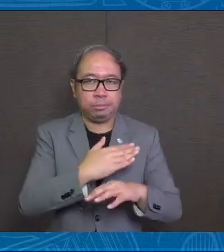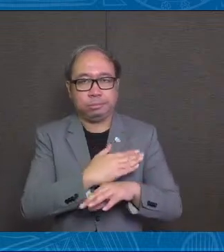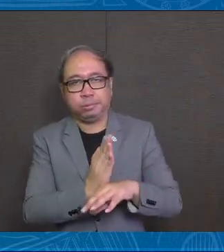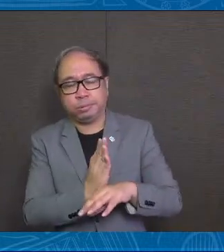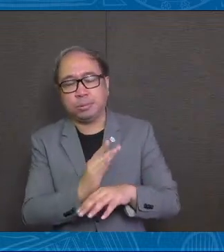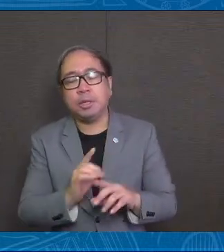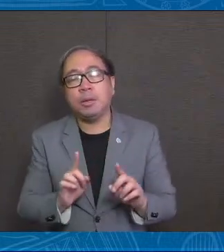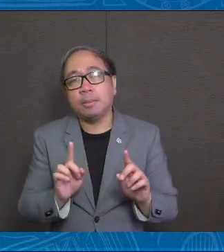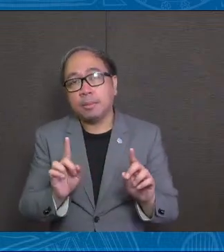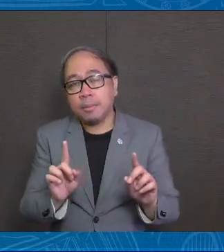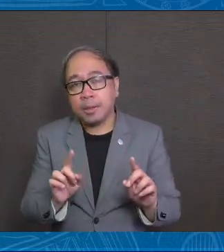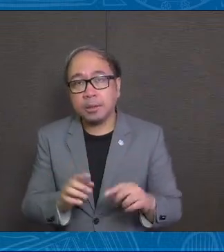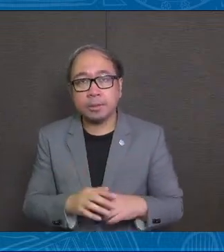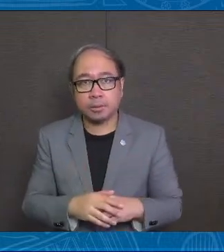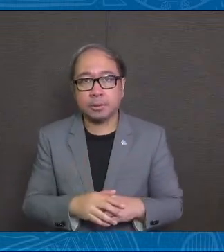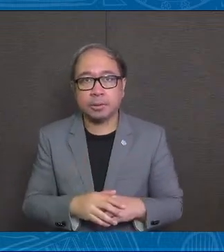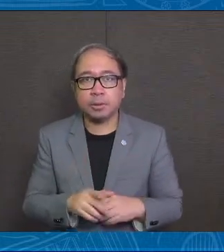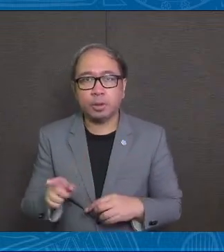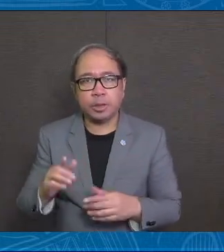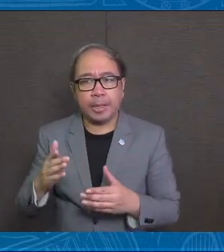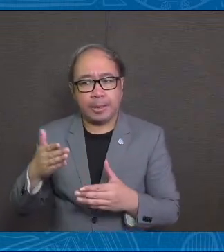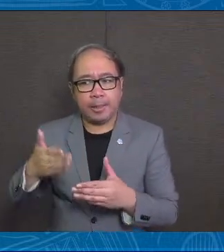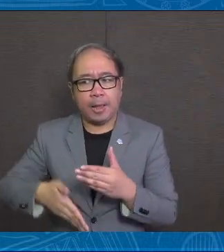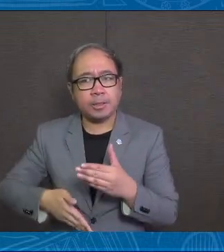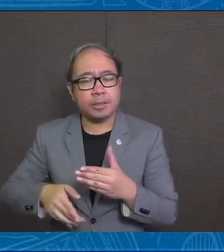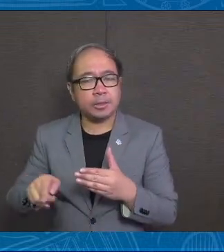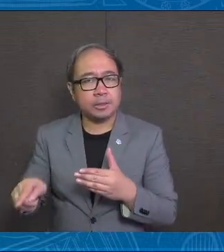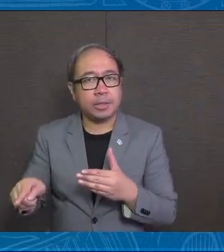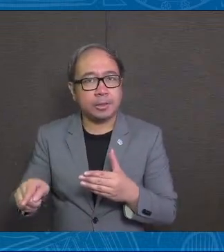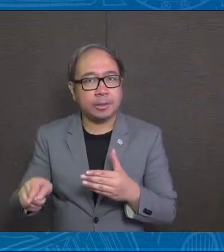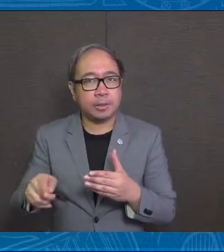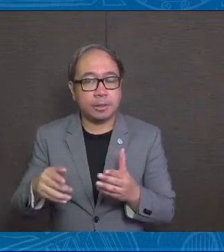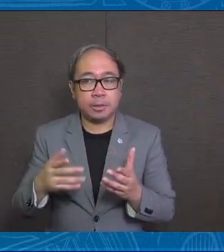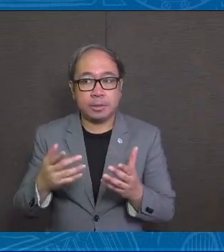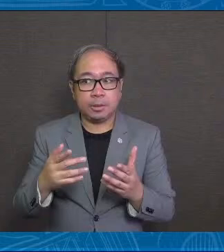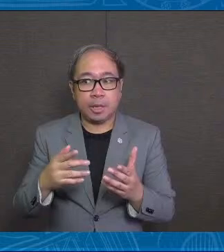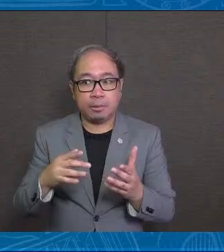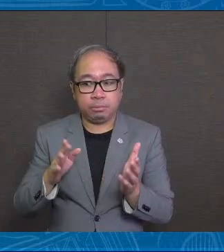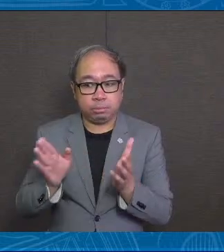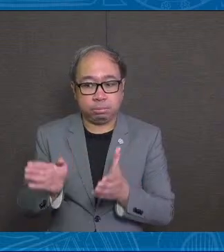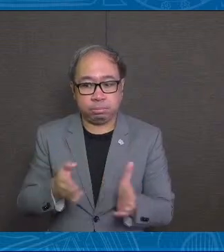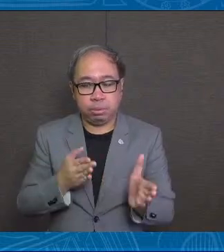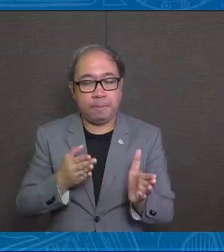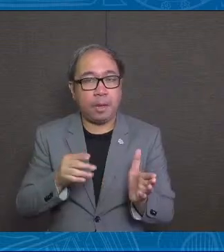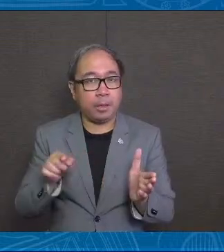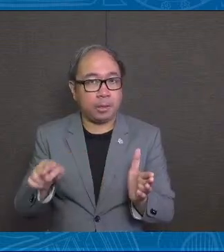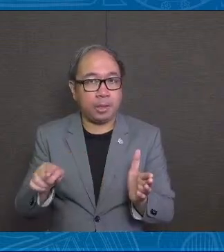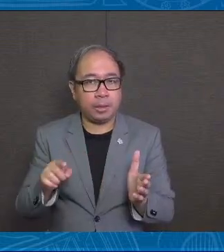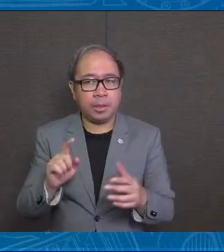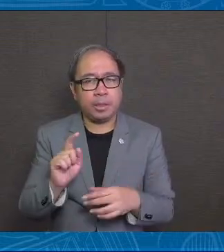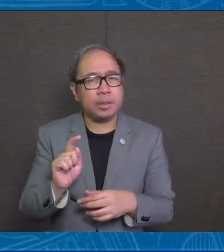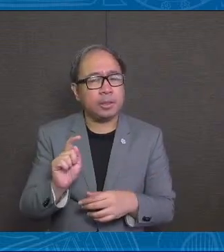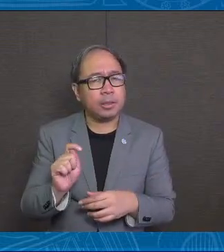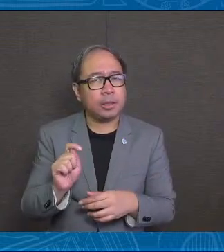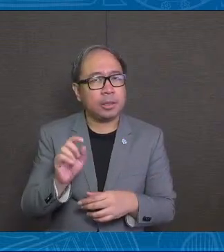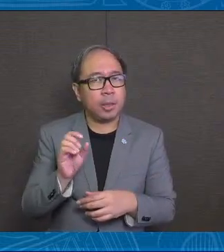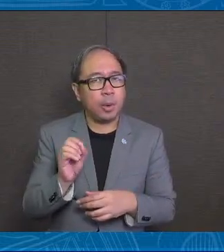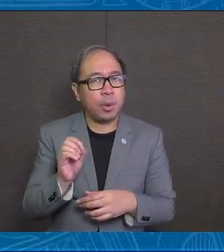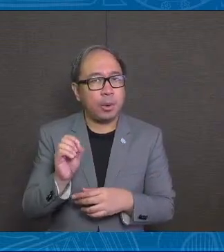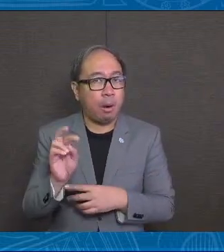the last stage of the preparation of our TOR for